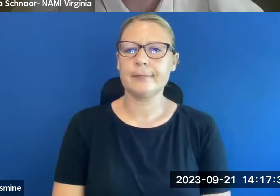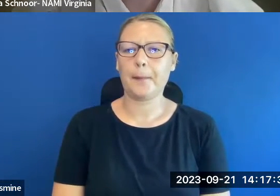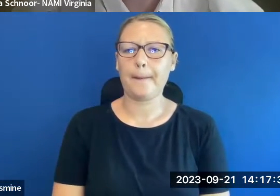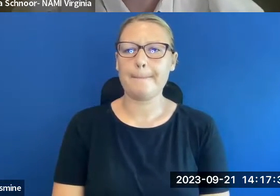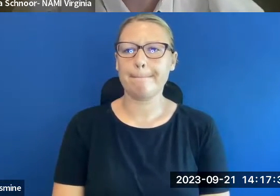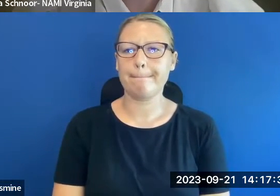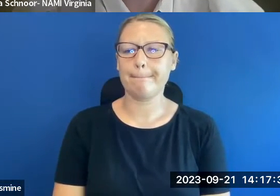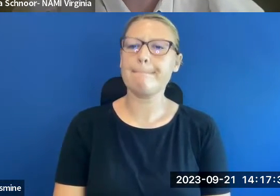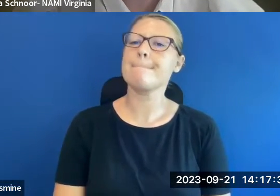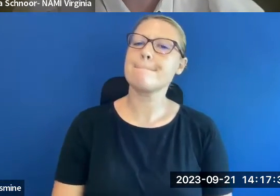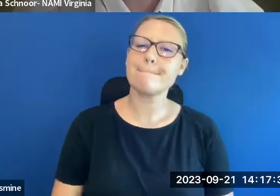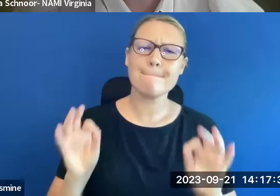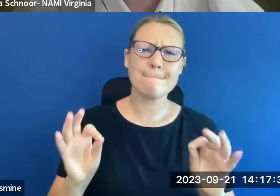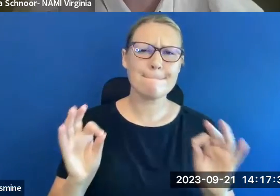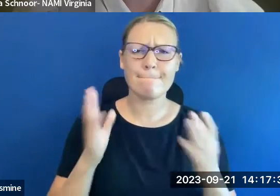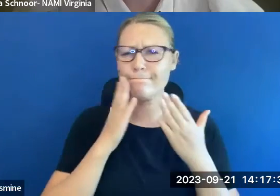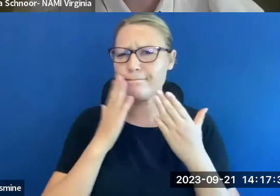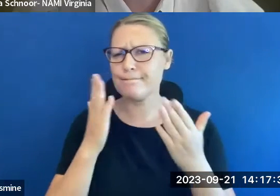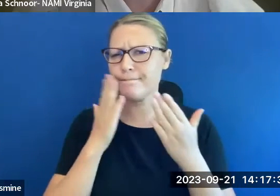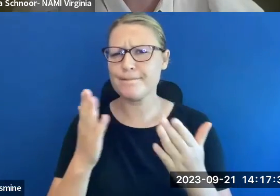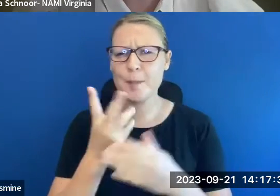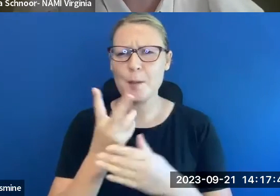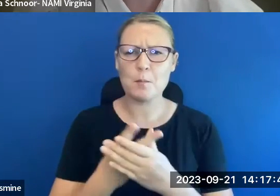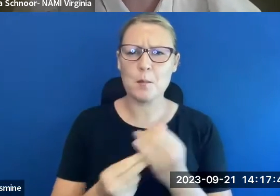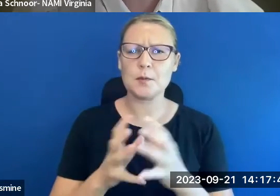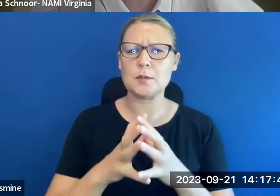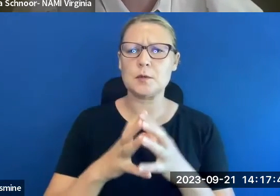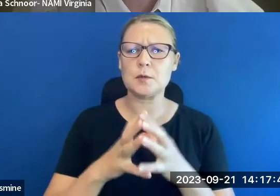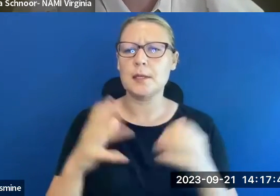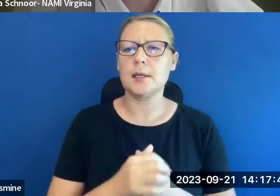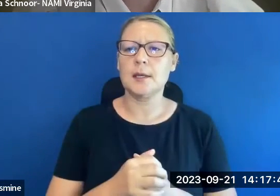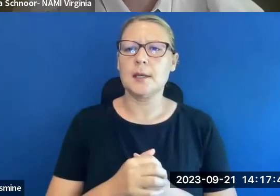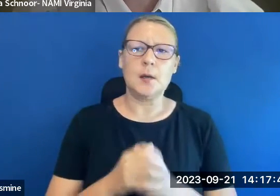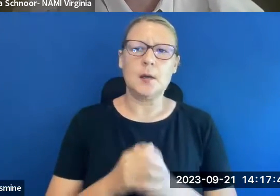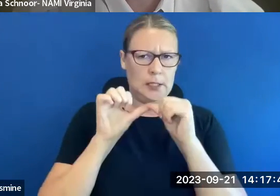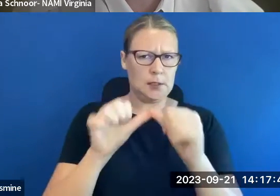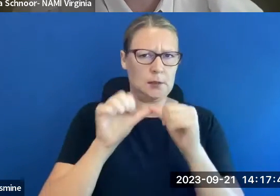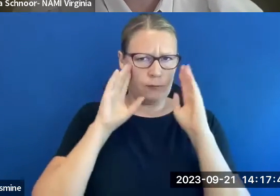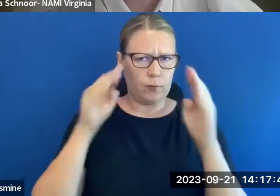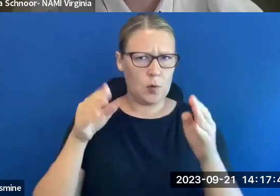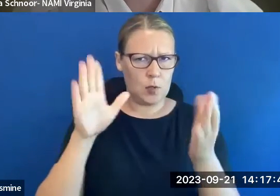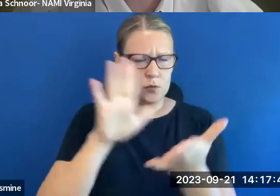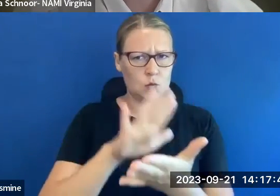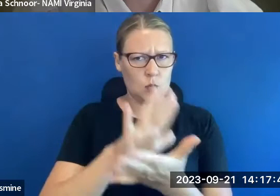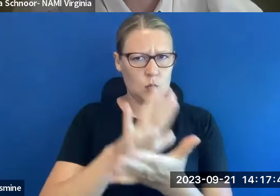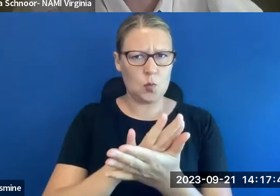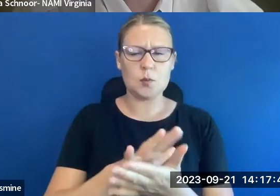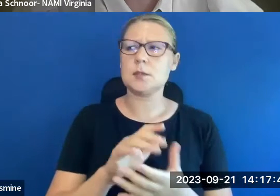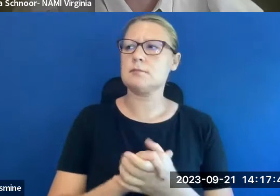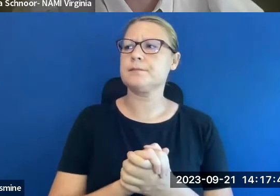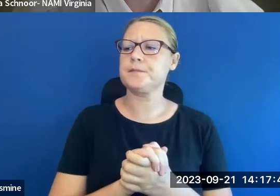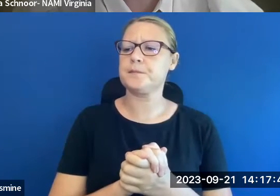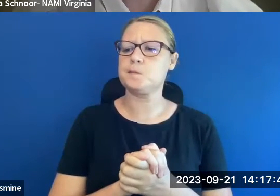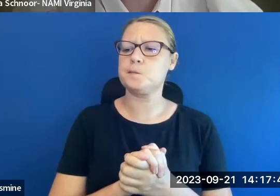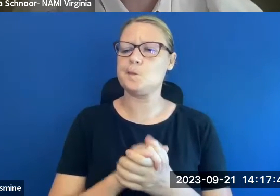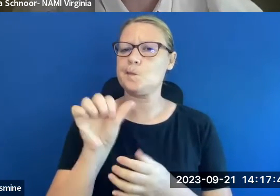Thank you both so much. I want to stay on schools for just a moment and talk for a little bit about